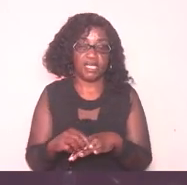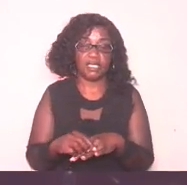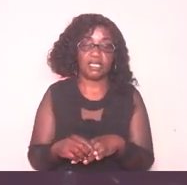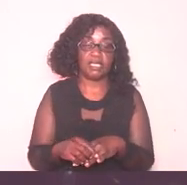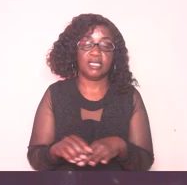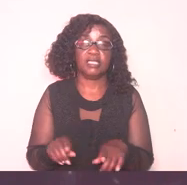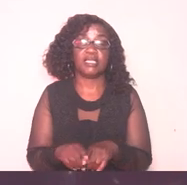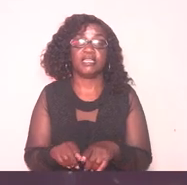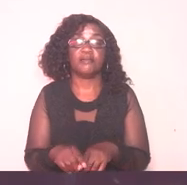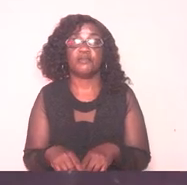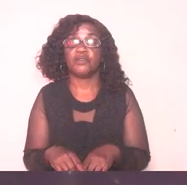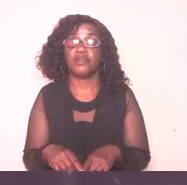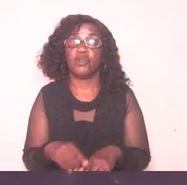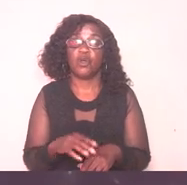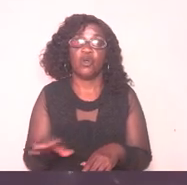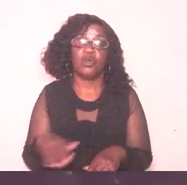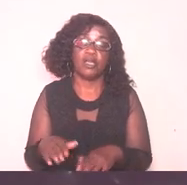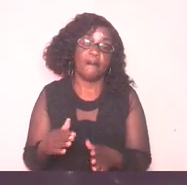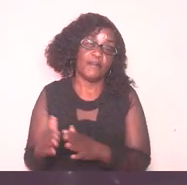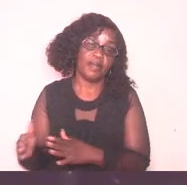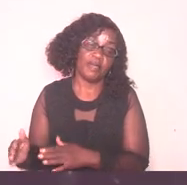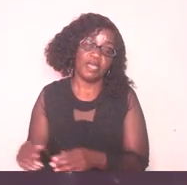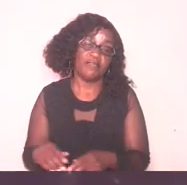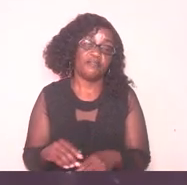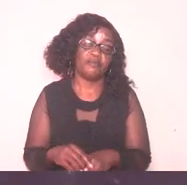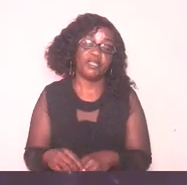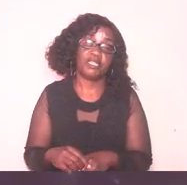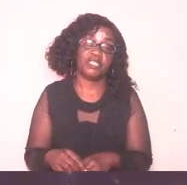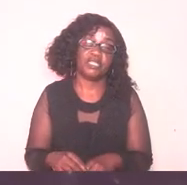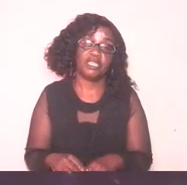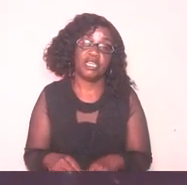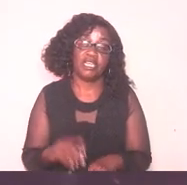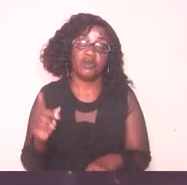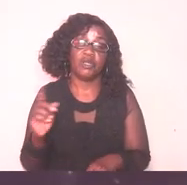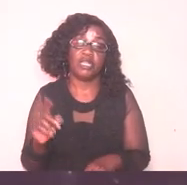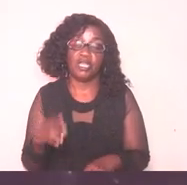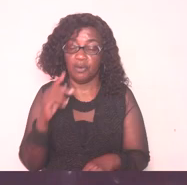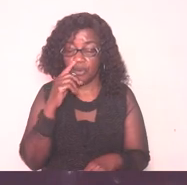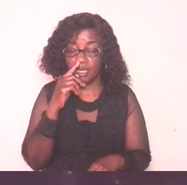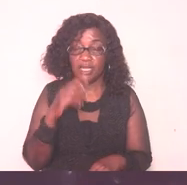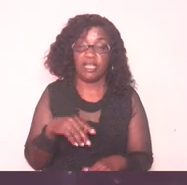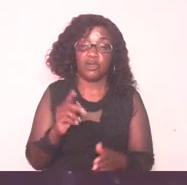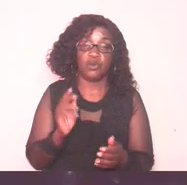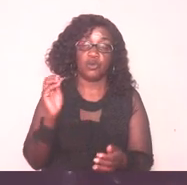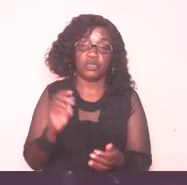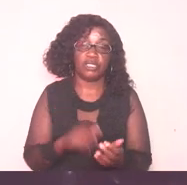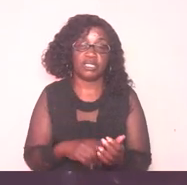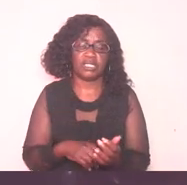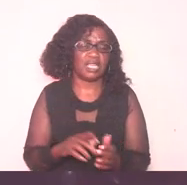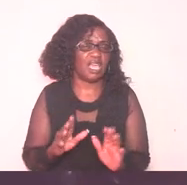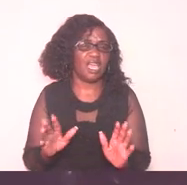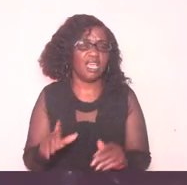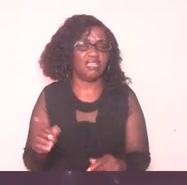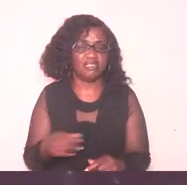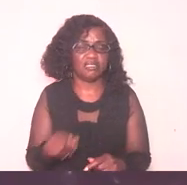think their insinuation is that we ought to prepare individuals for narratives that marriage is only valuable when you are good at sex or when you know your game is